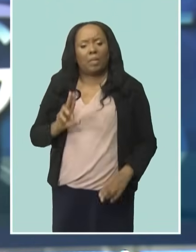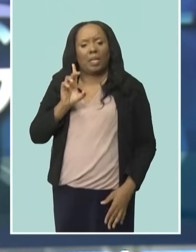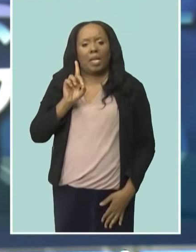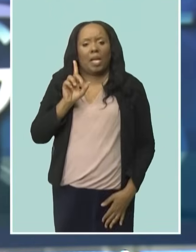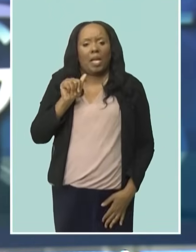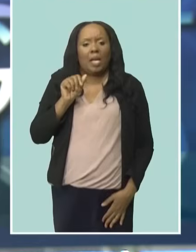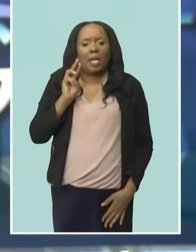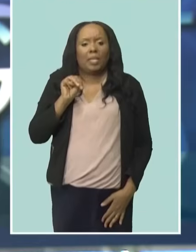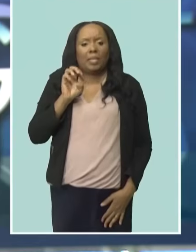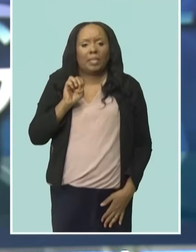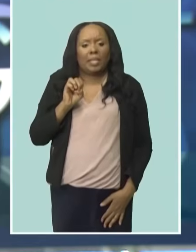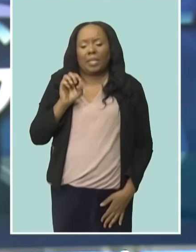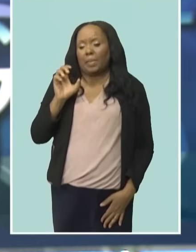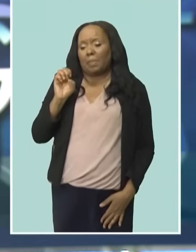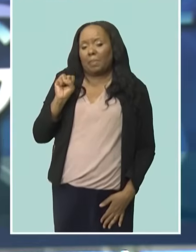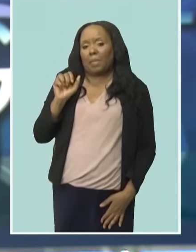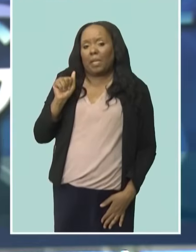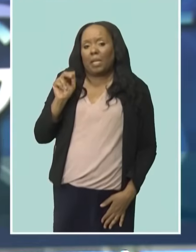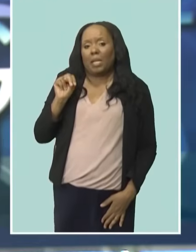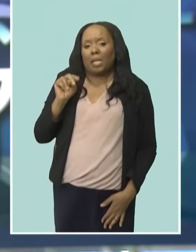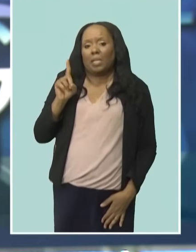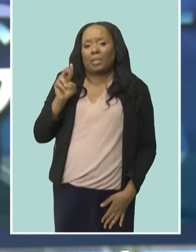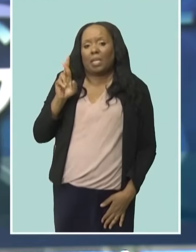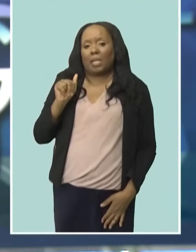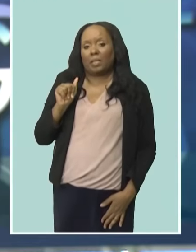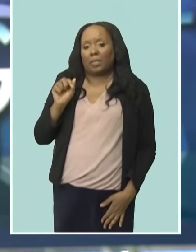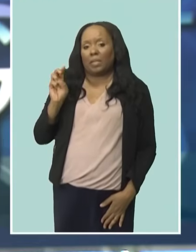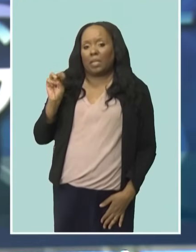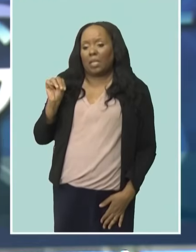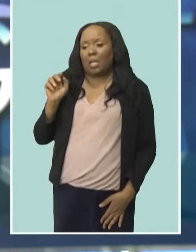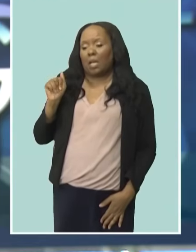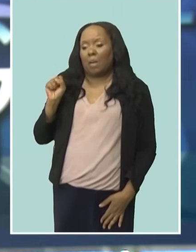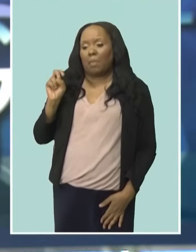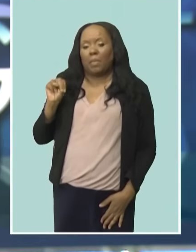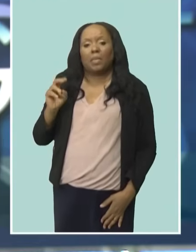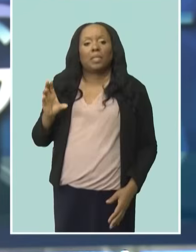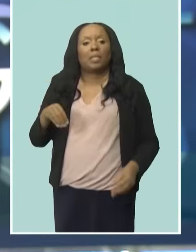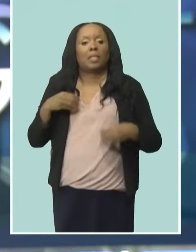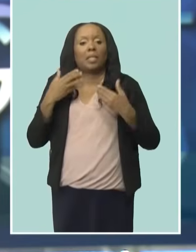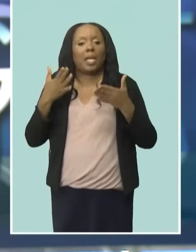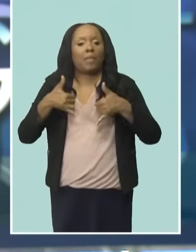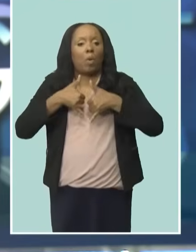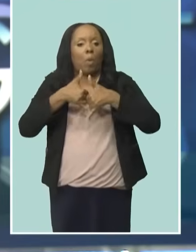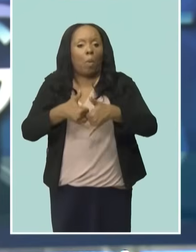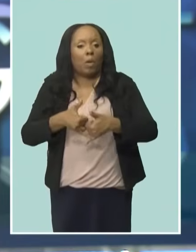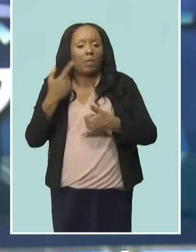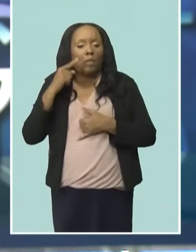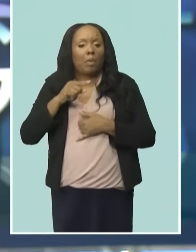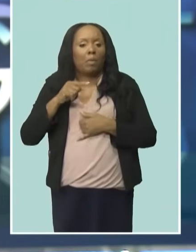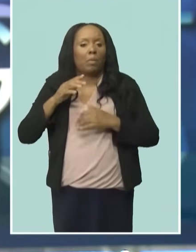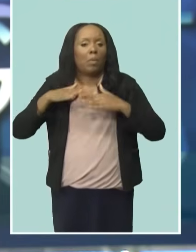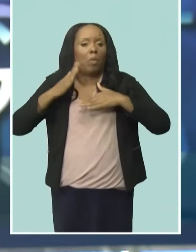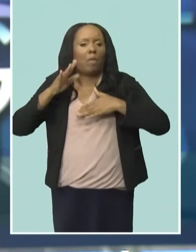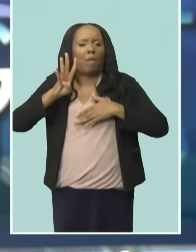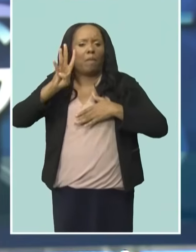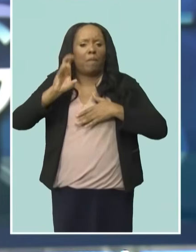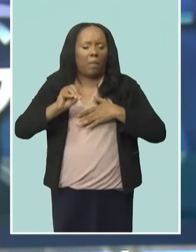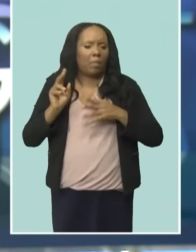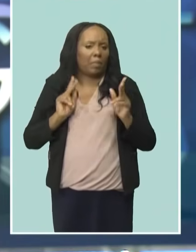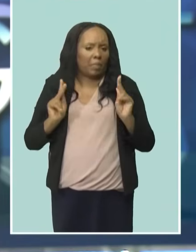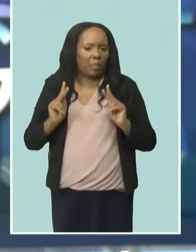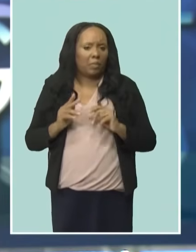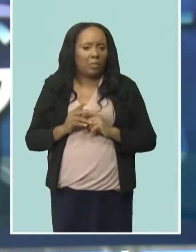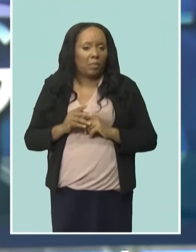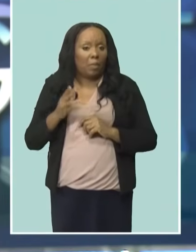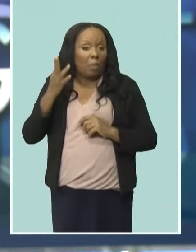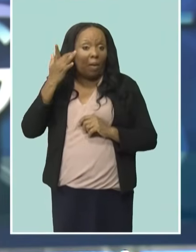Sandra Mason, presented insignia awards to over 40 deserving citizens. The ceremony formed part of the We